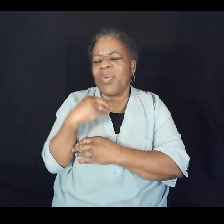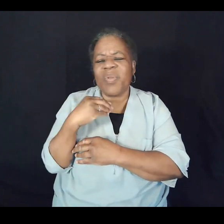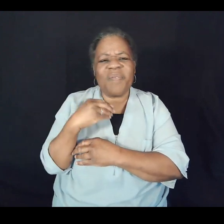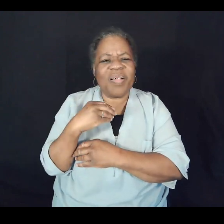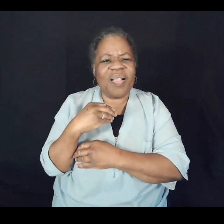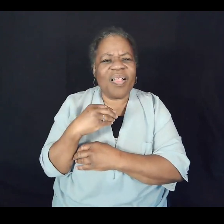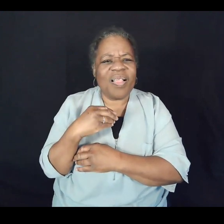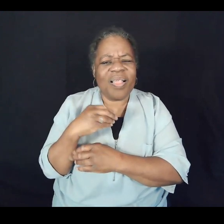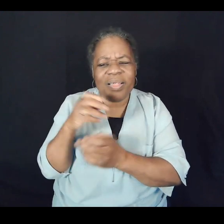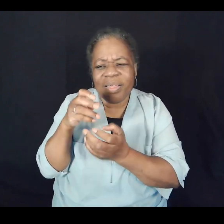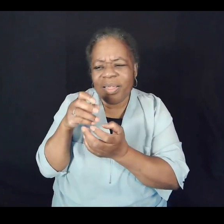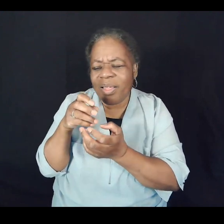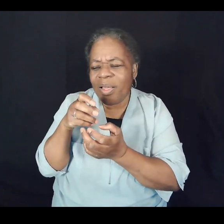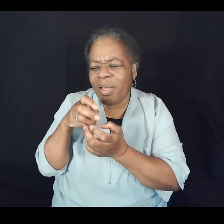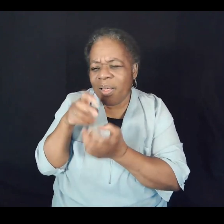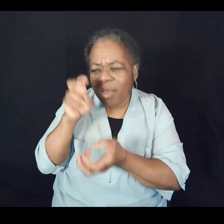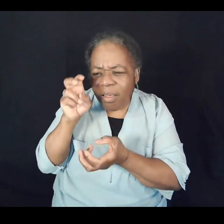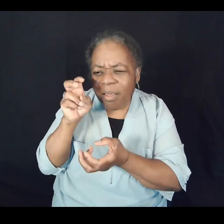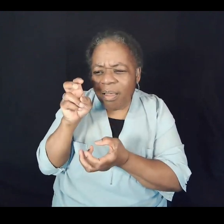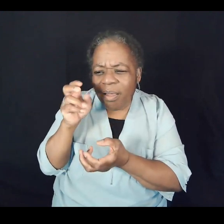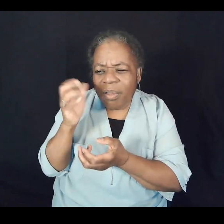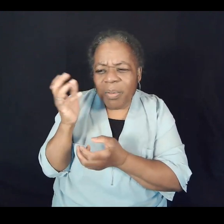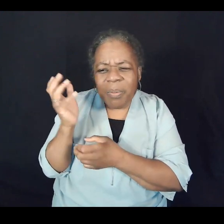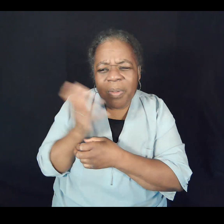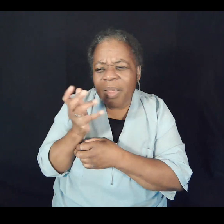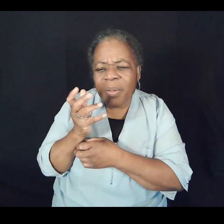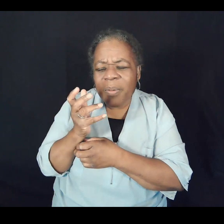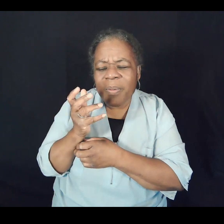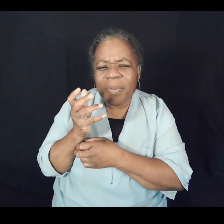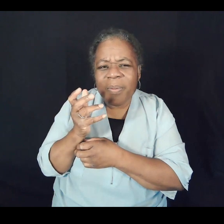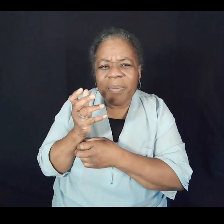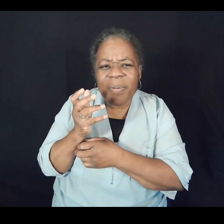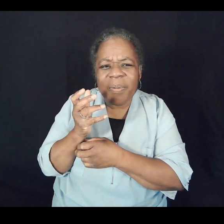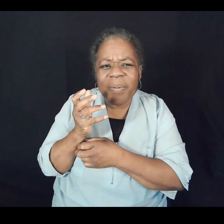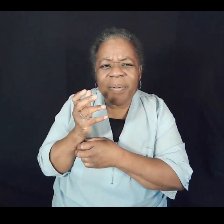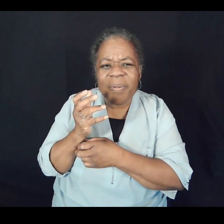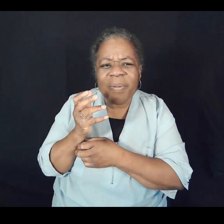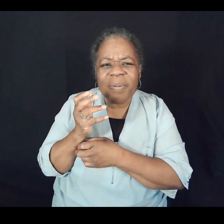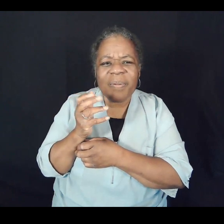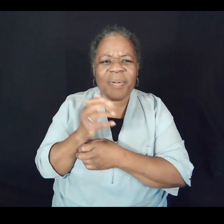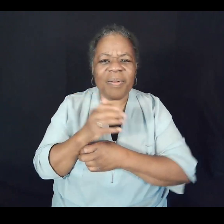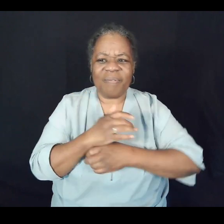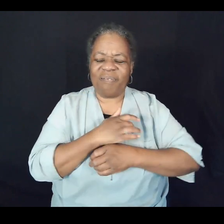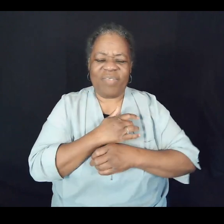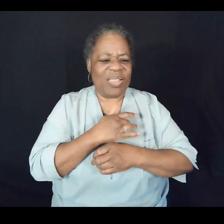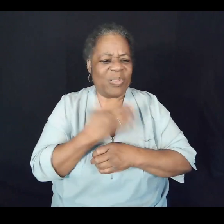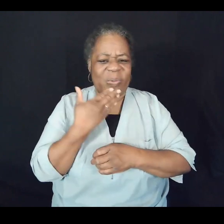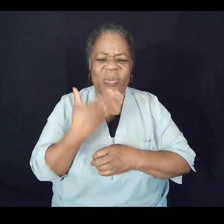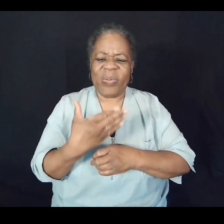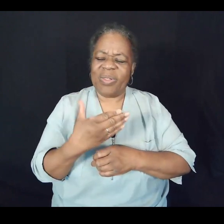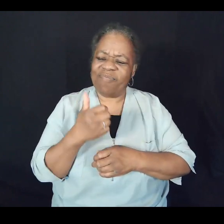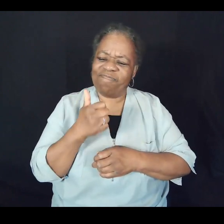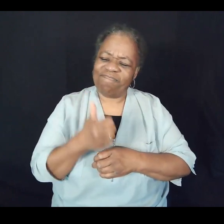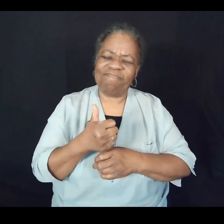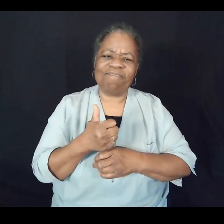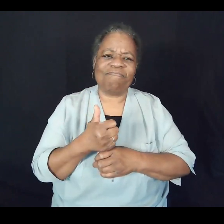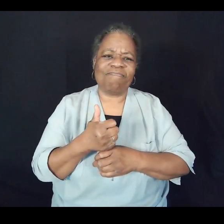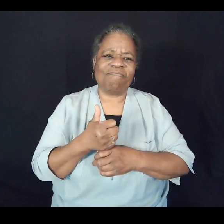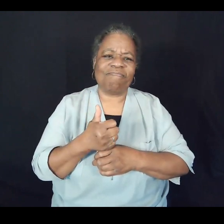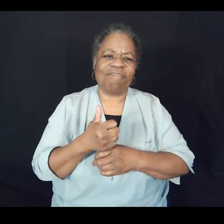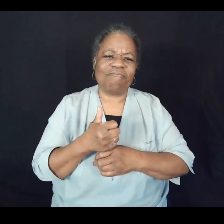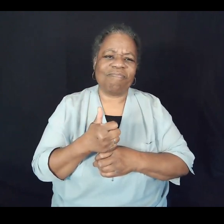awe in that. And that feels pretty good for church. But just a